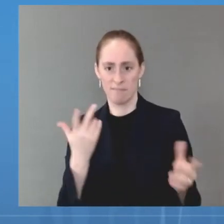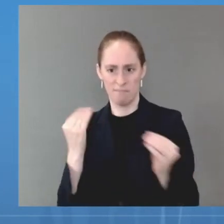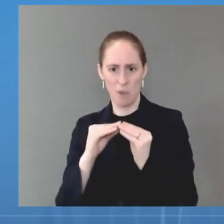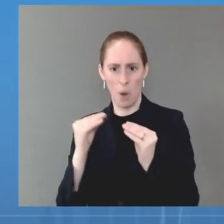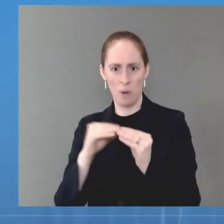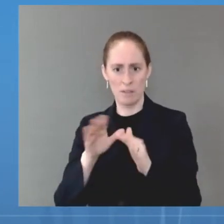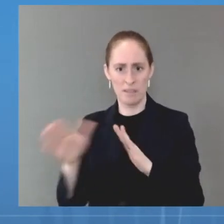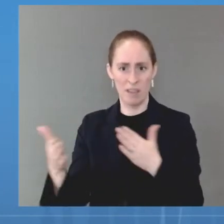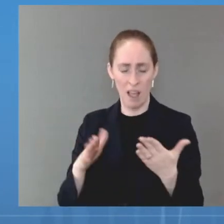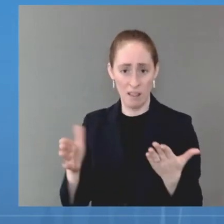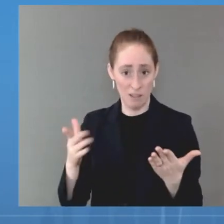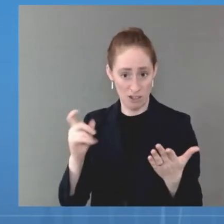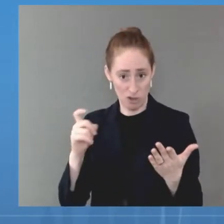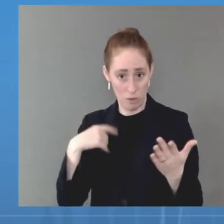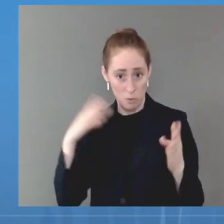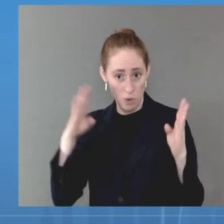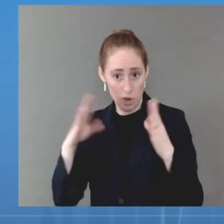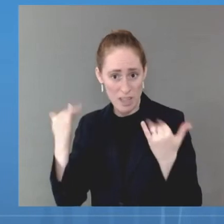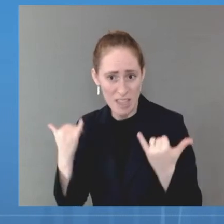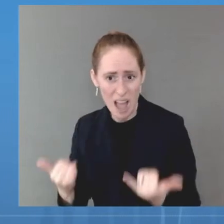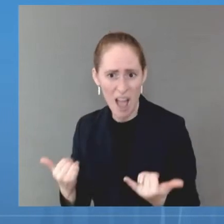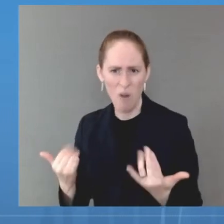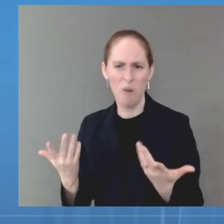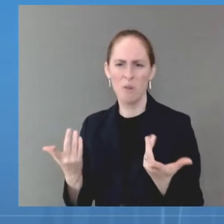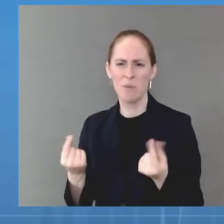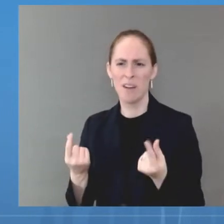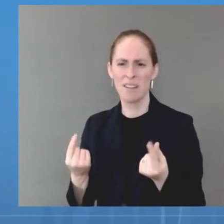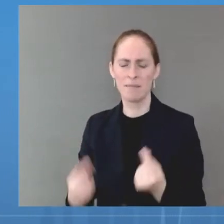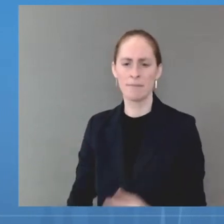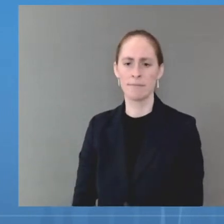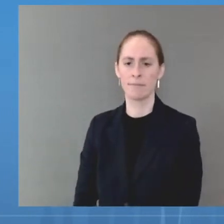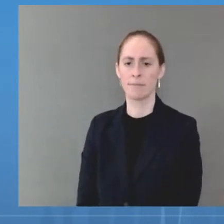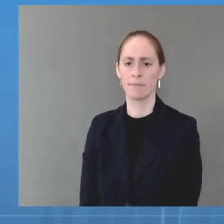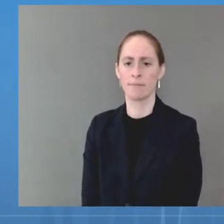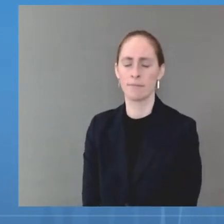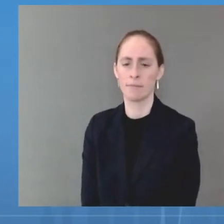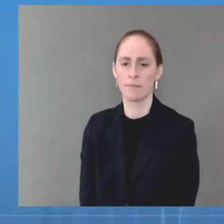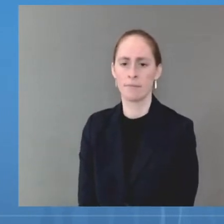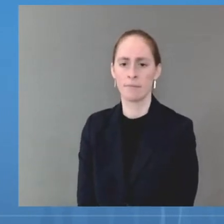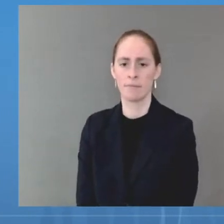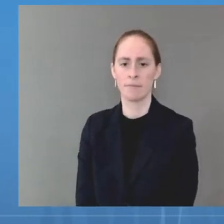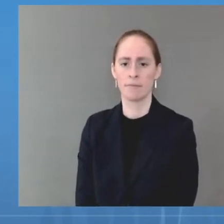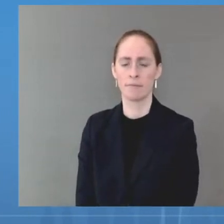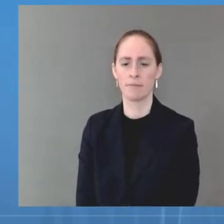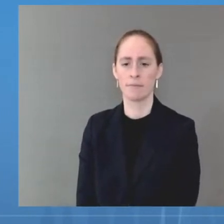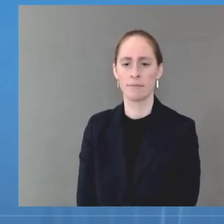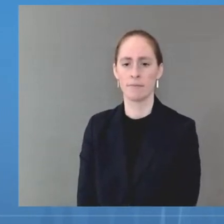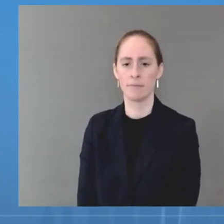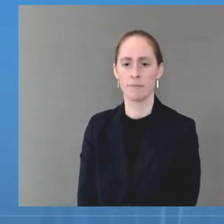Start. Dr. Murthy, do you want to talk about the AstraZeneca monoclonal?